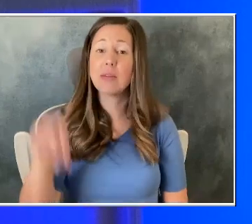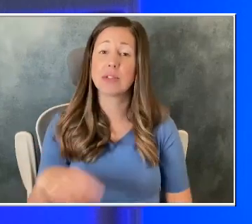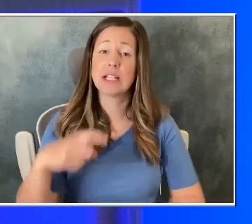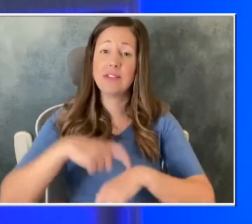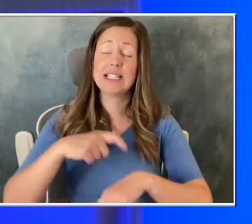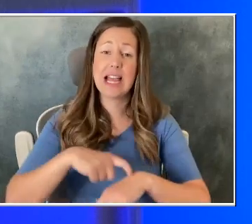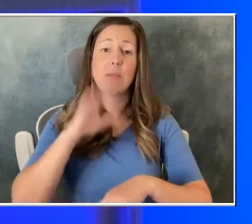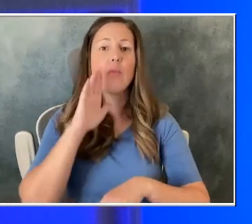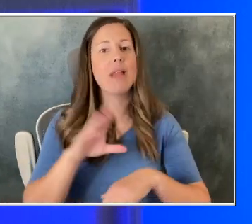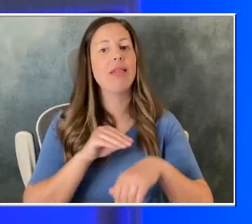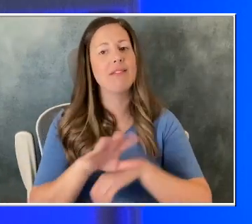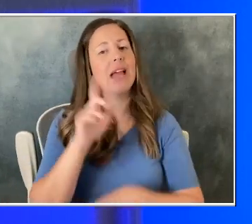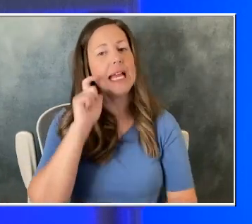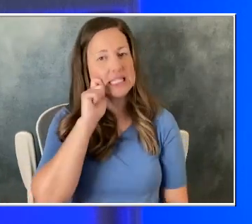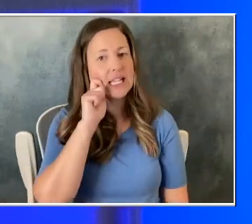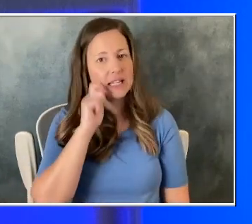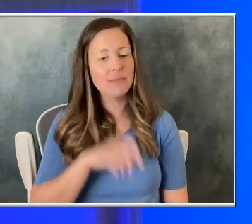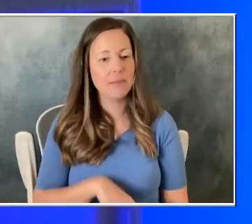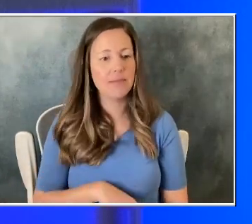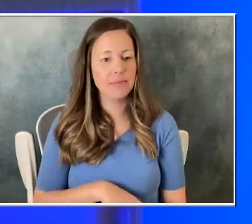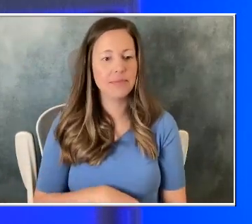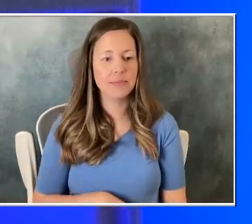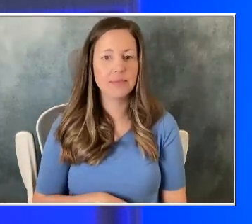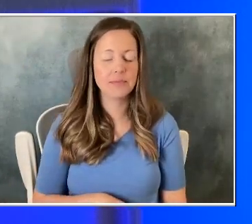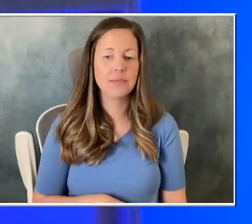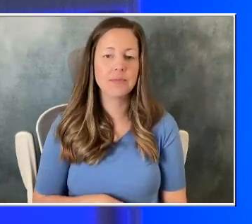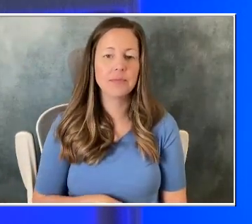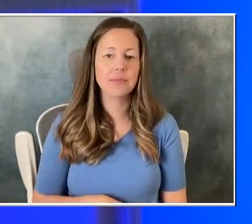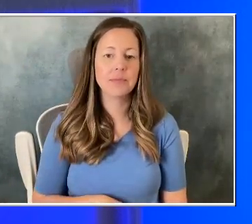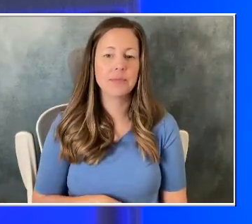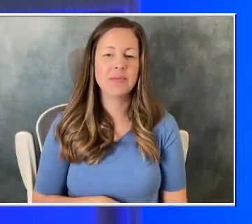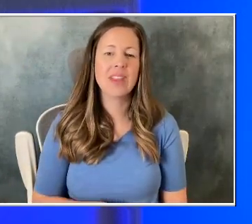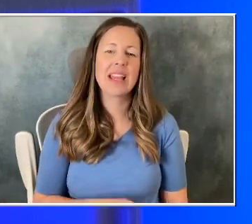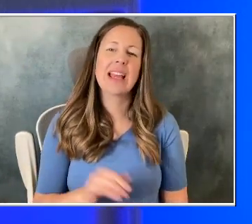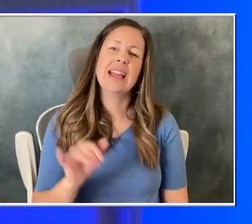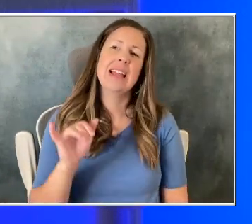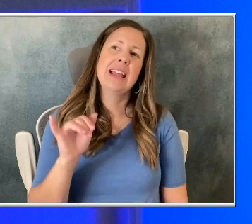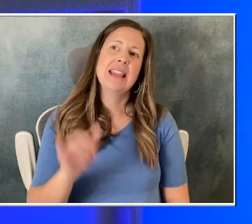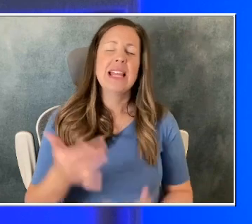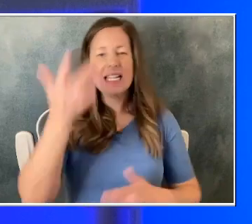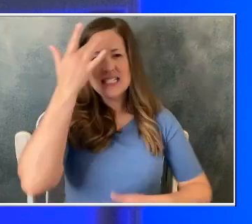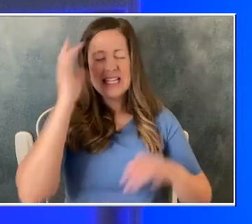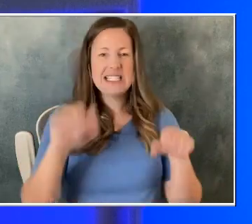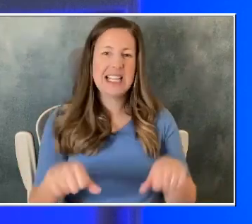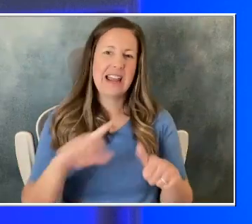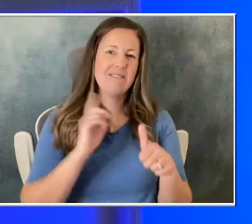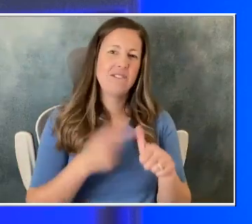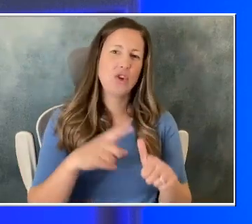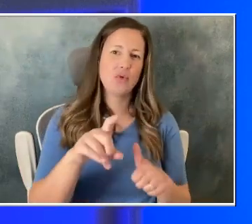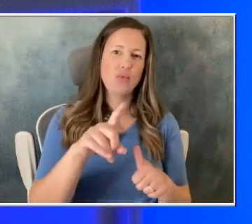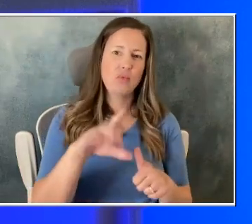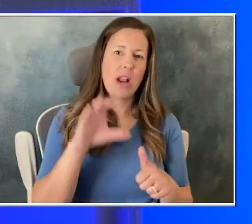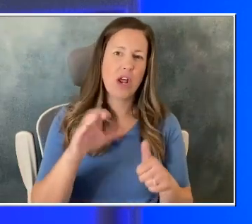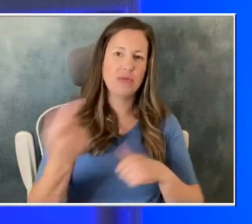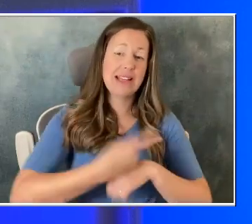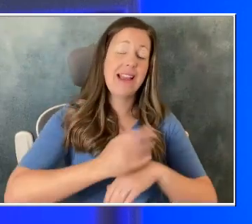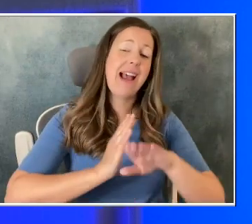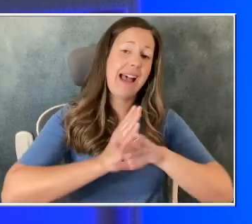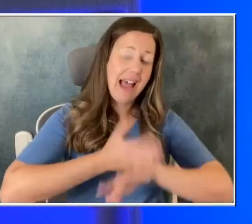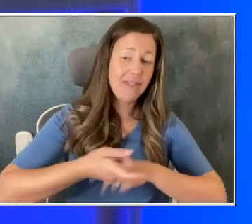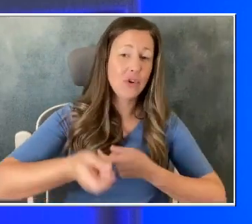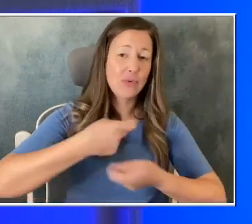get acute graft versus host disease usually within the first 100 days after the transplant. That looks more like